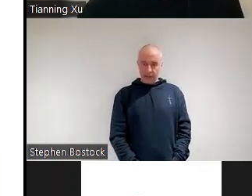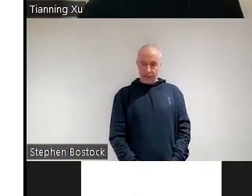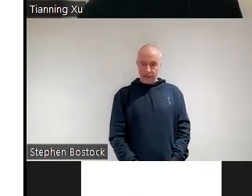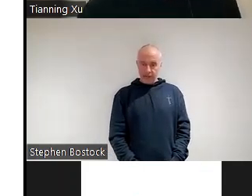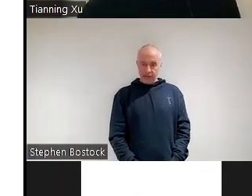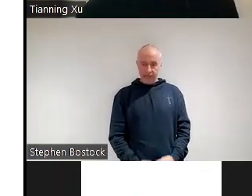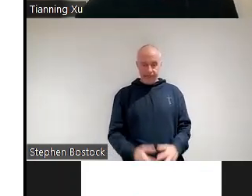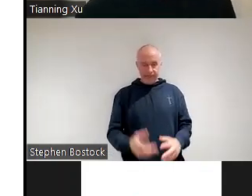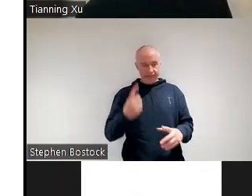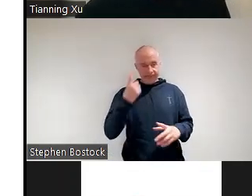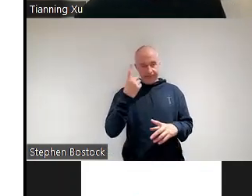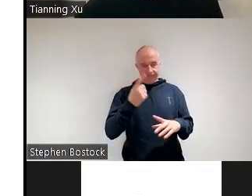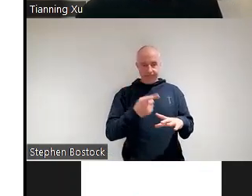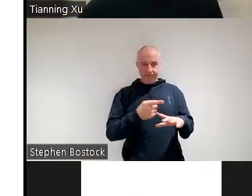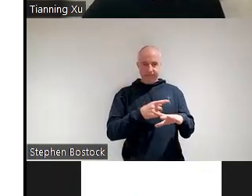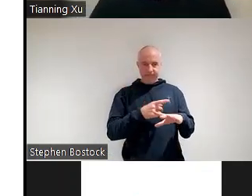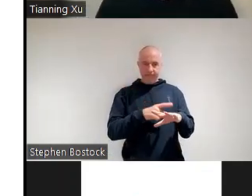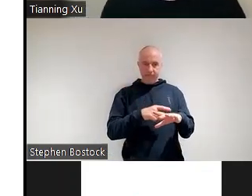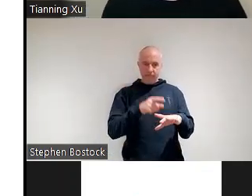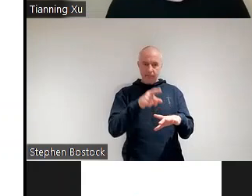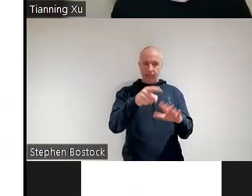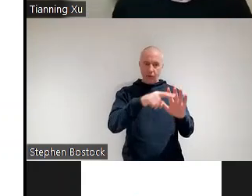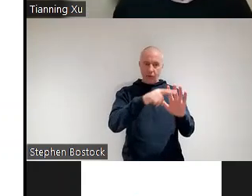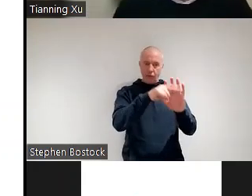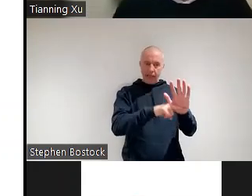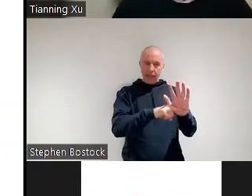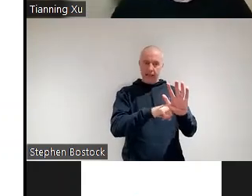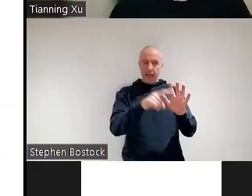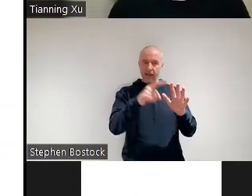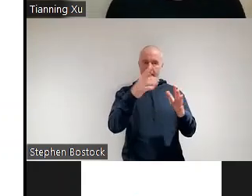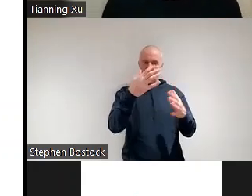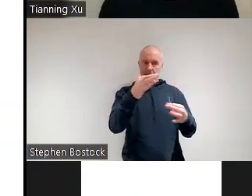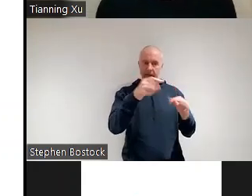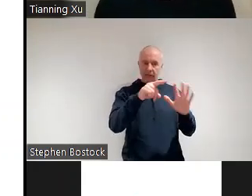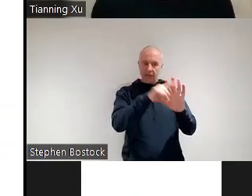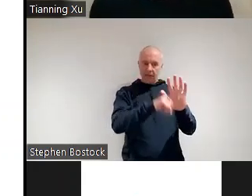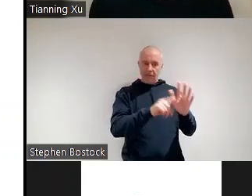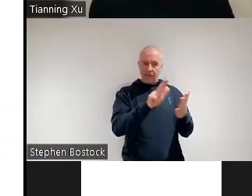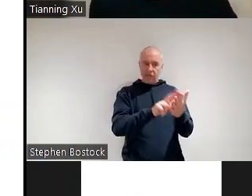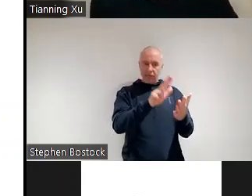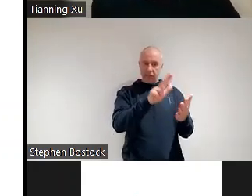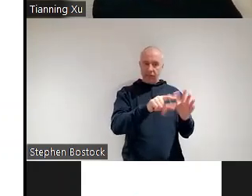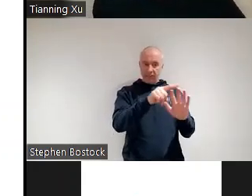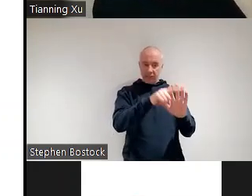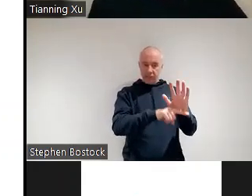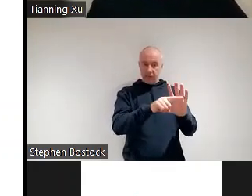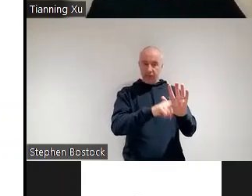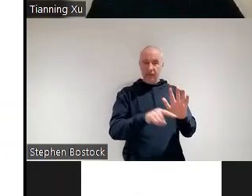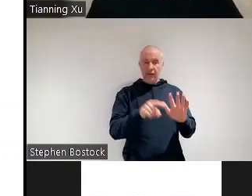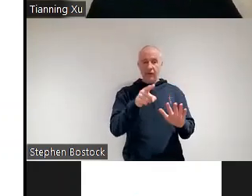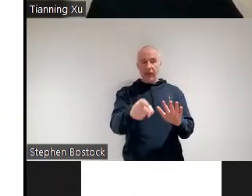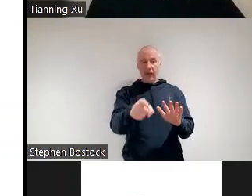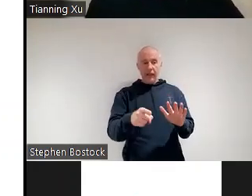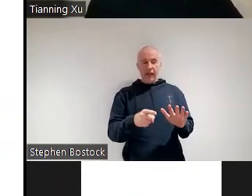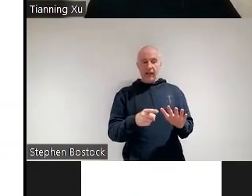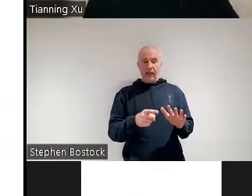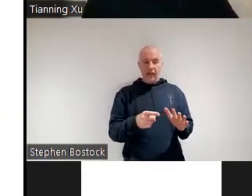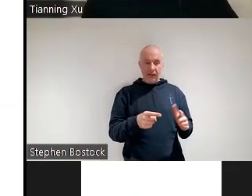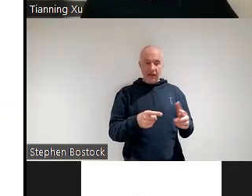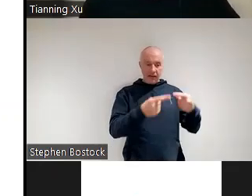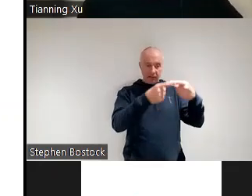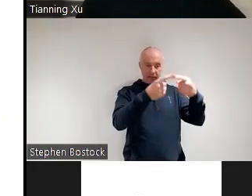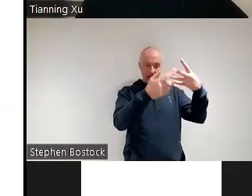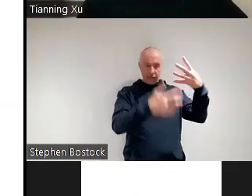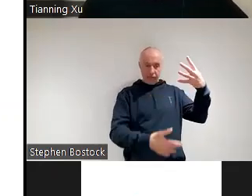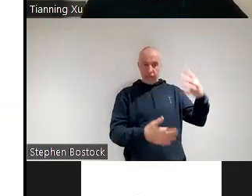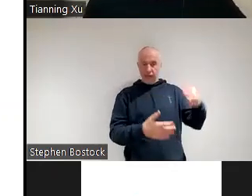of the time here. Regulations and the certifications. Again, this is just a snapshot of all the certifications we may have to